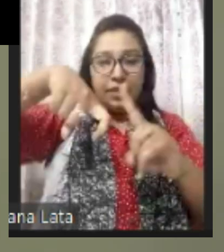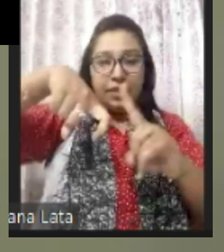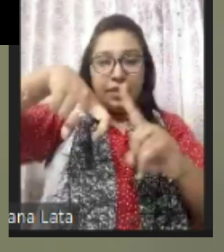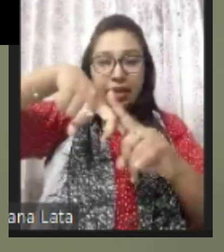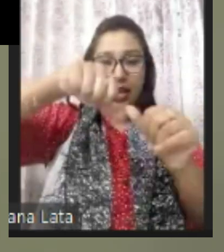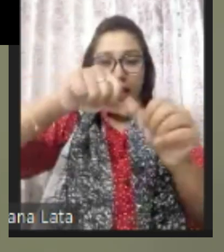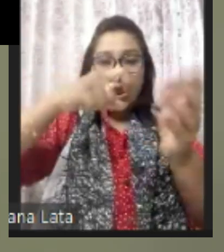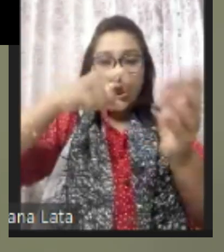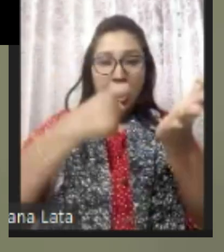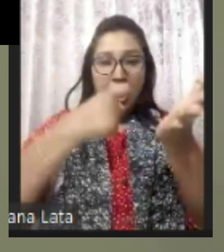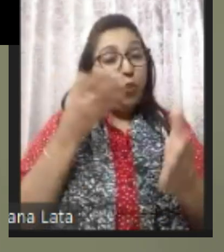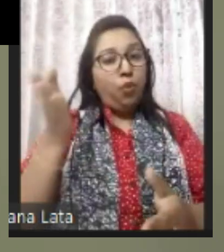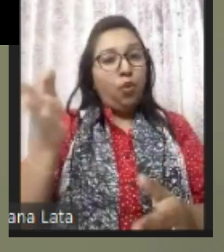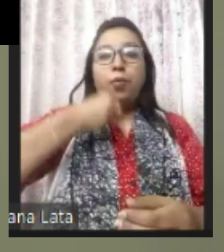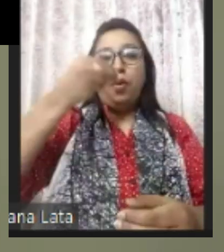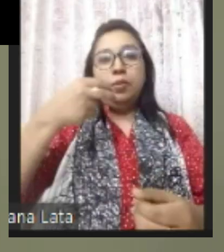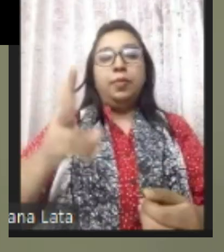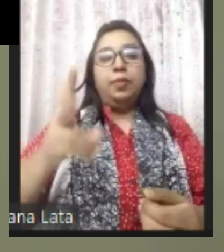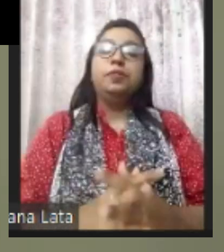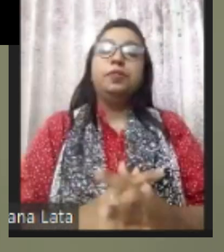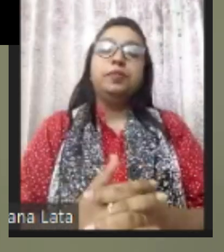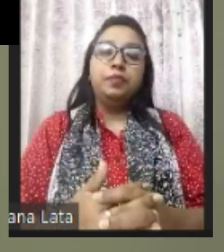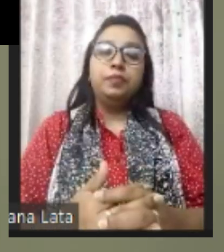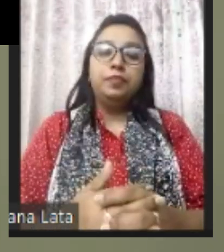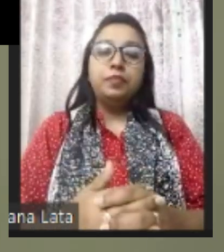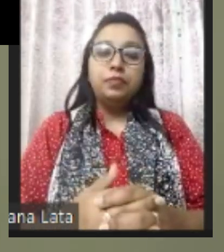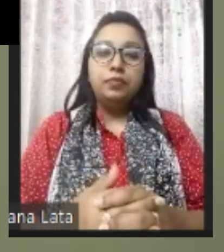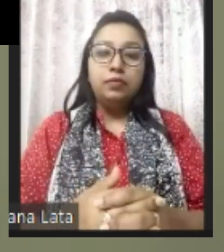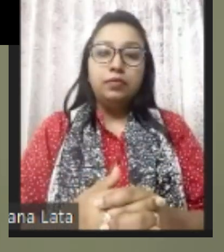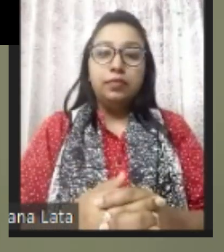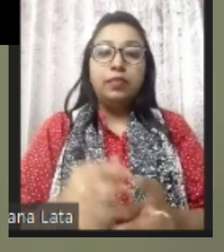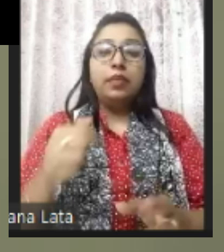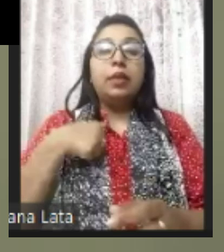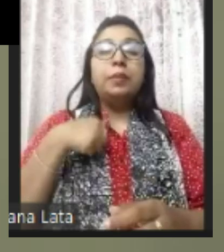of Accessibility Standing Group. We have 3 panelists,